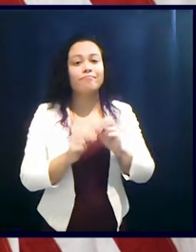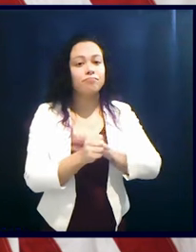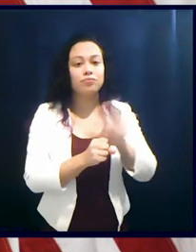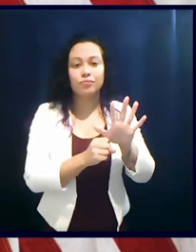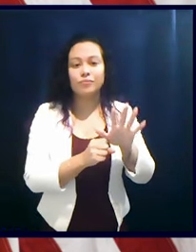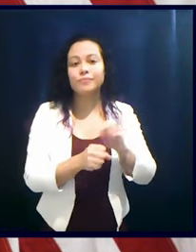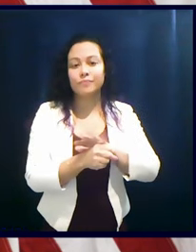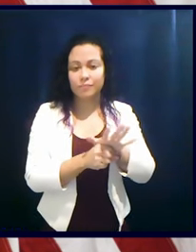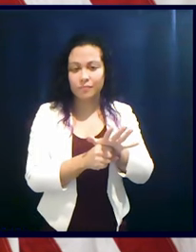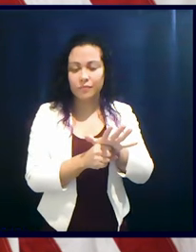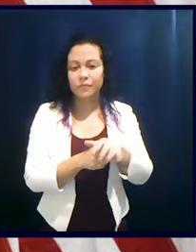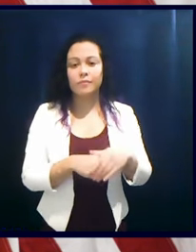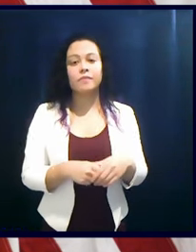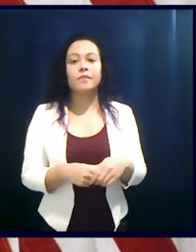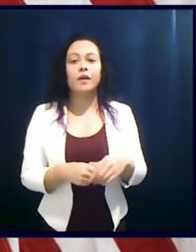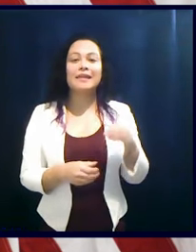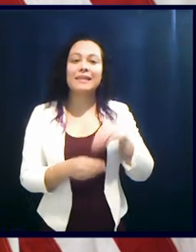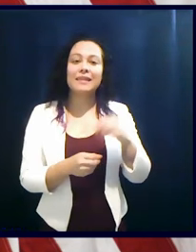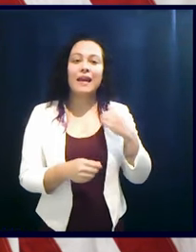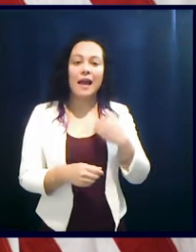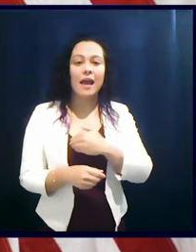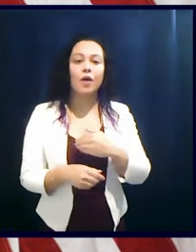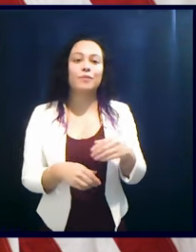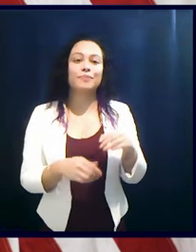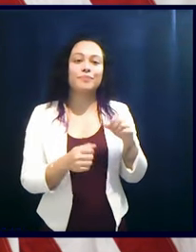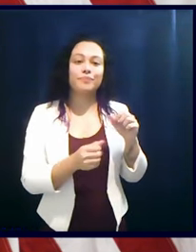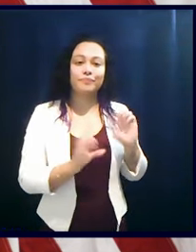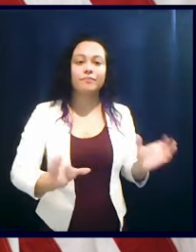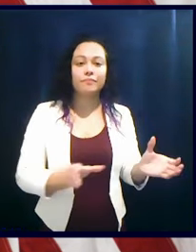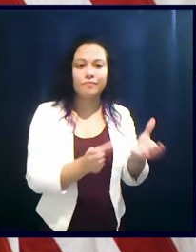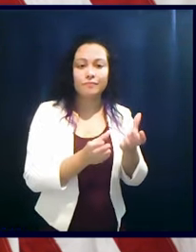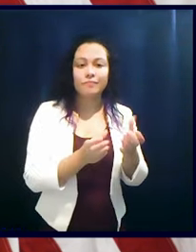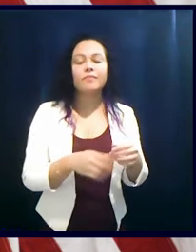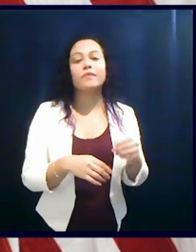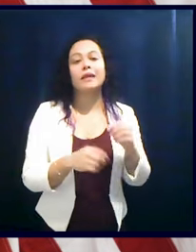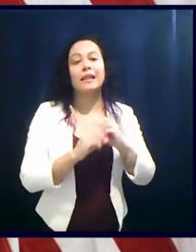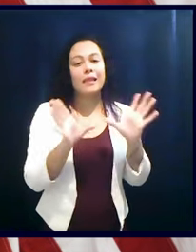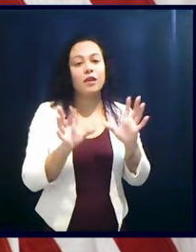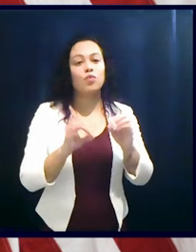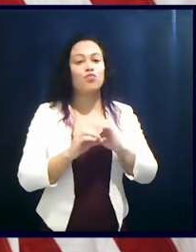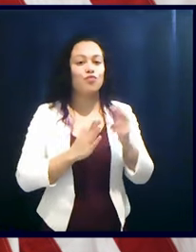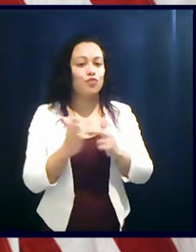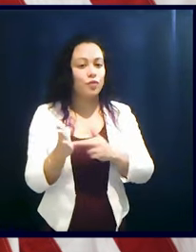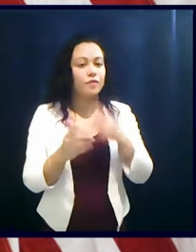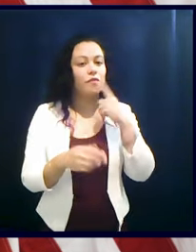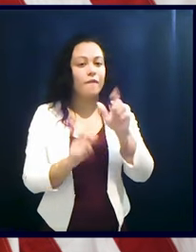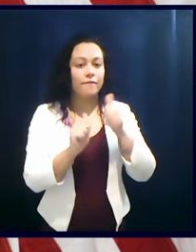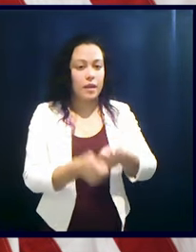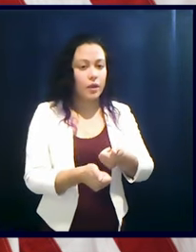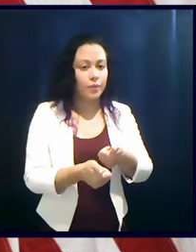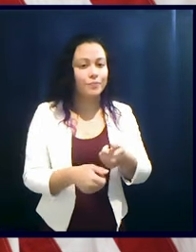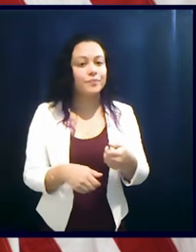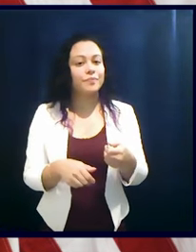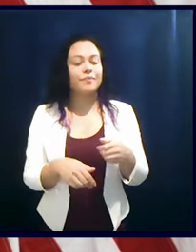effects of the coronavirus. And our administration has put together some simple and clear rules for you all to follow. But it's